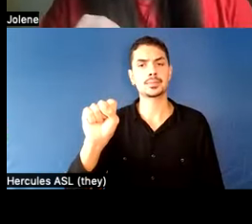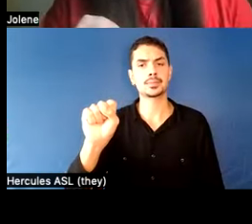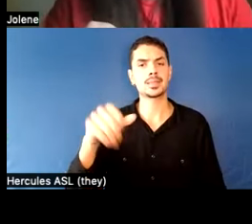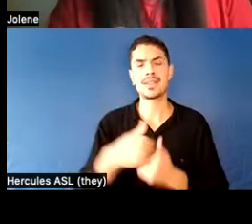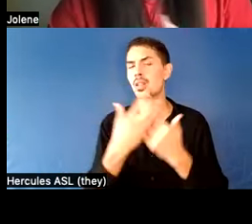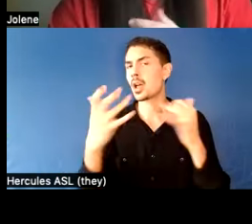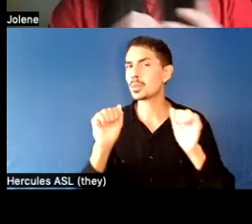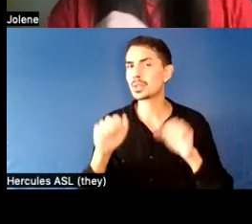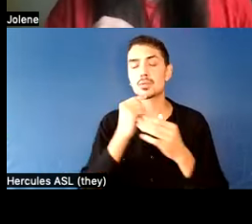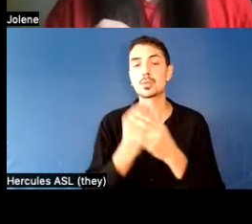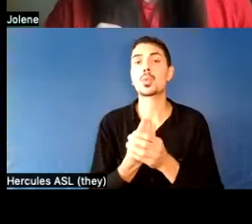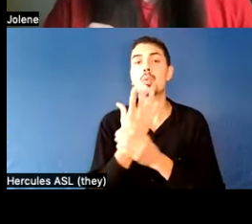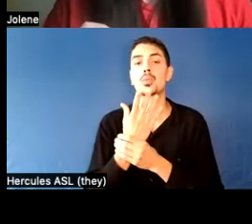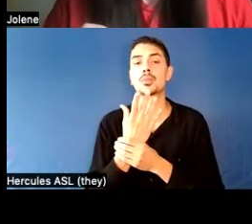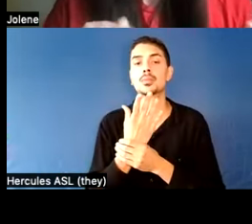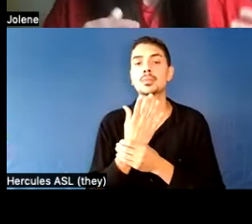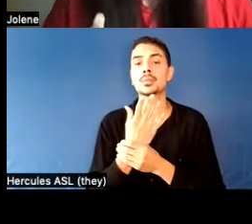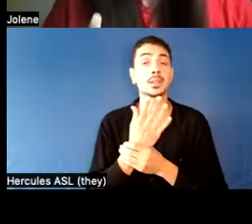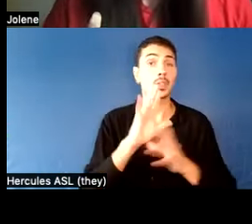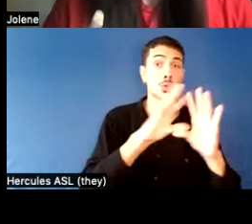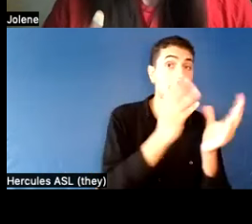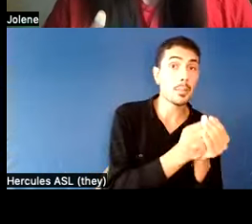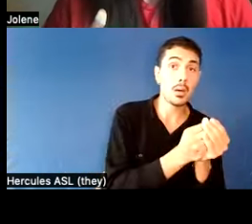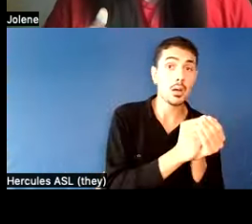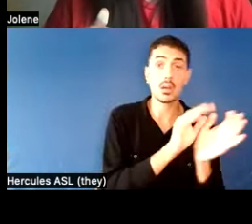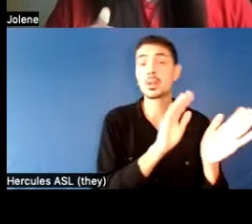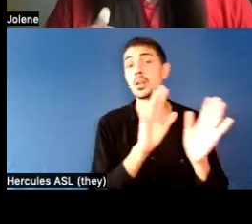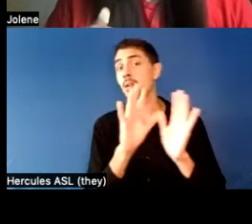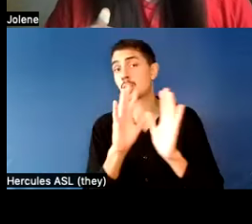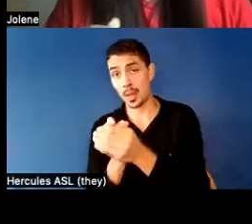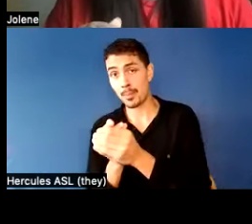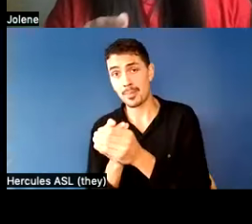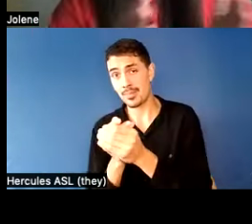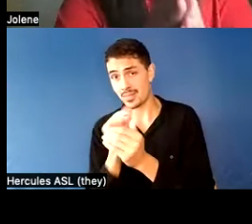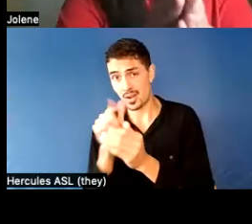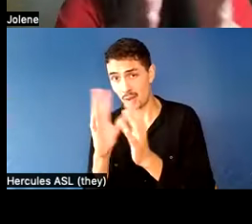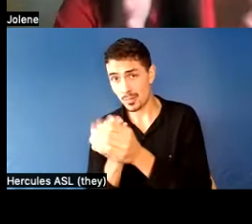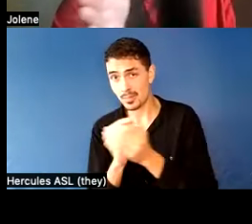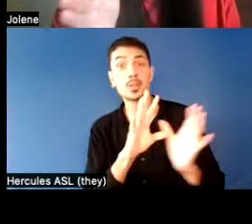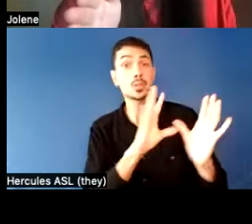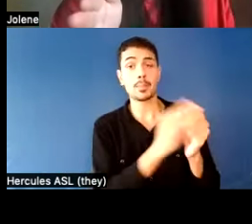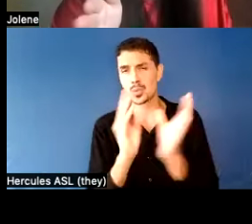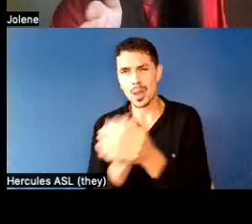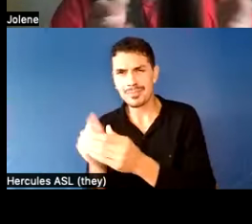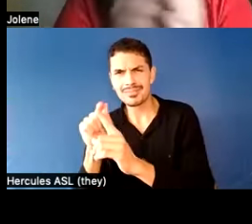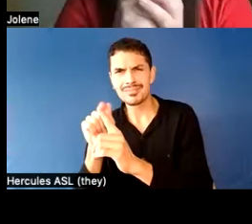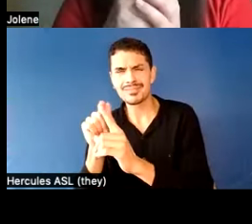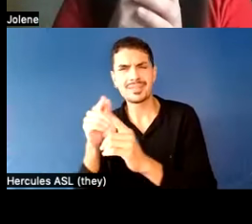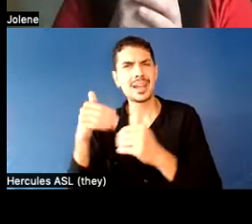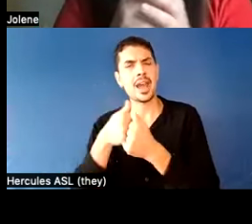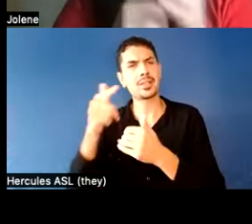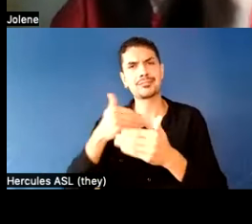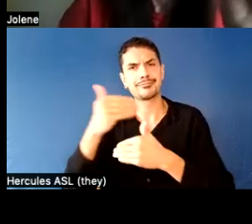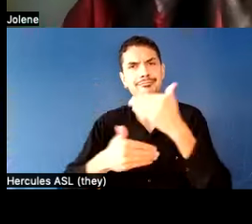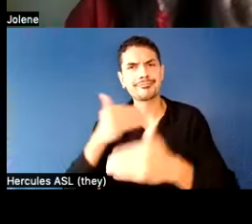non-tribal SARTs? Because often, I've worked with so many different SARTs, and what they have is, they have their whole protocol written out, and